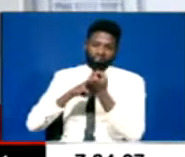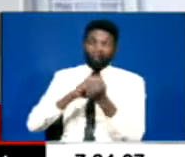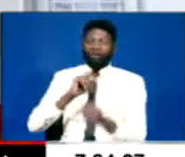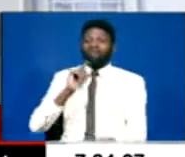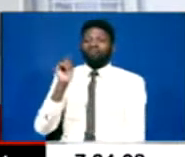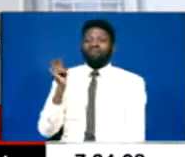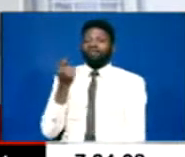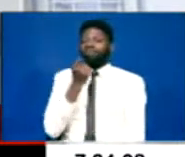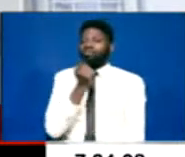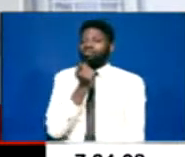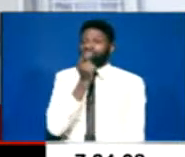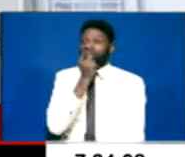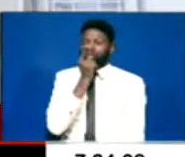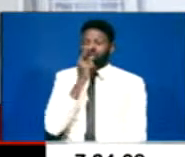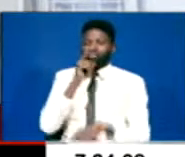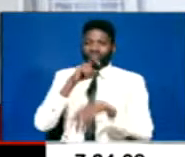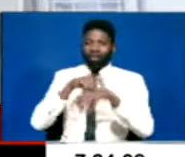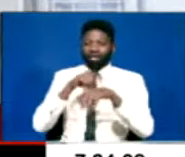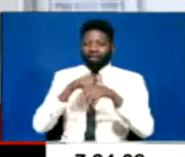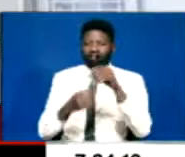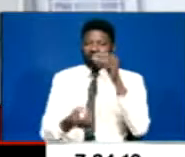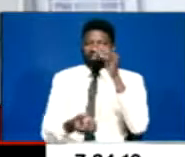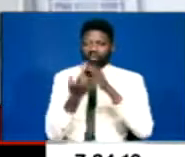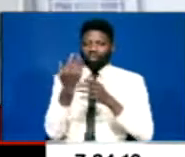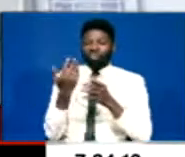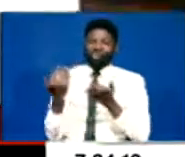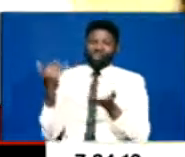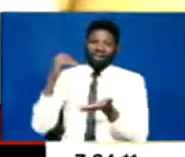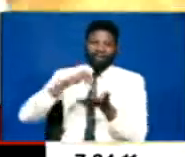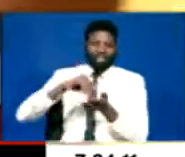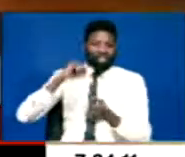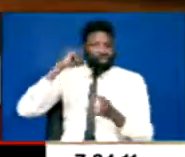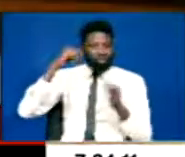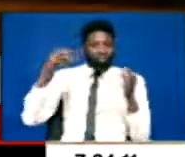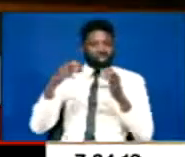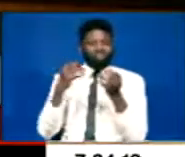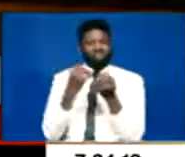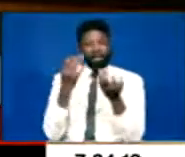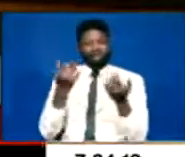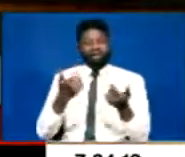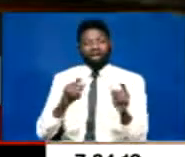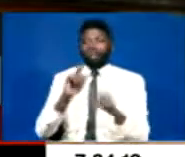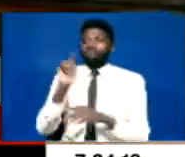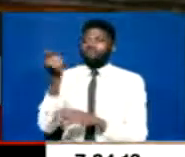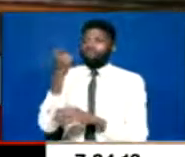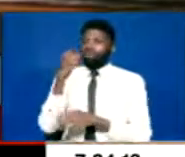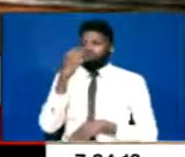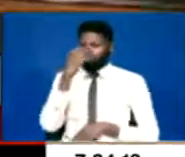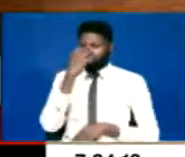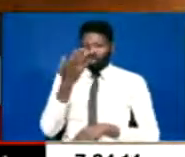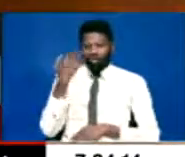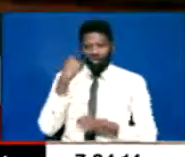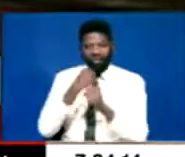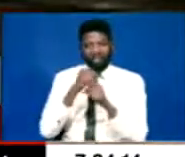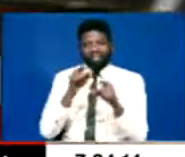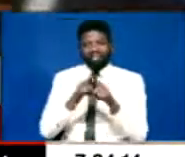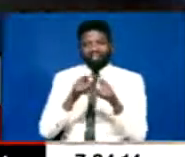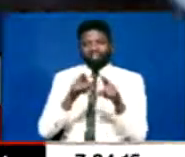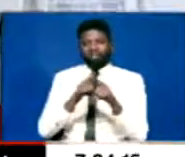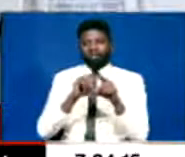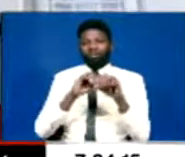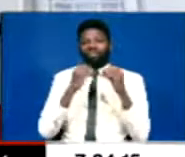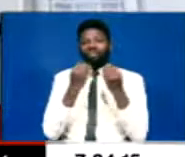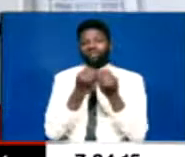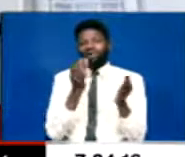Moi after the reintroduction of multi-partyism in Kenya. Ruto served as the organizing secretary for the controversial